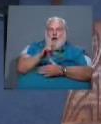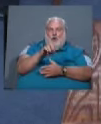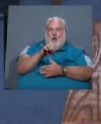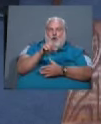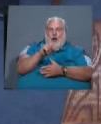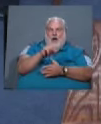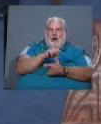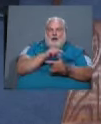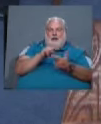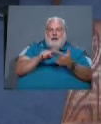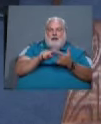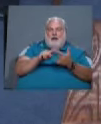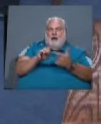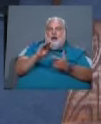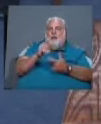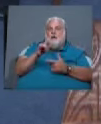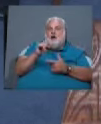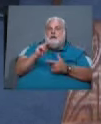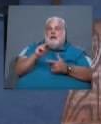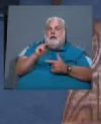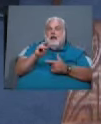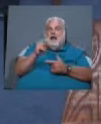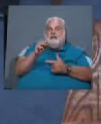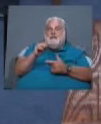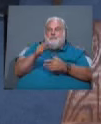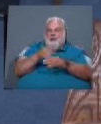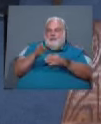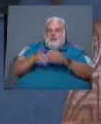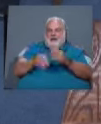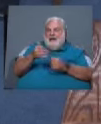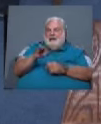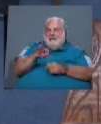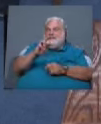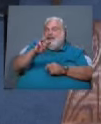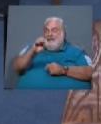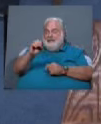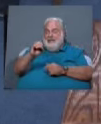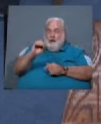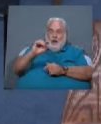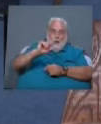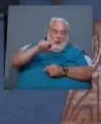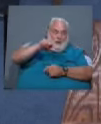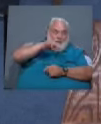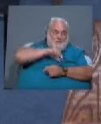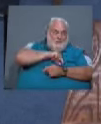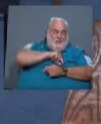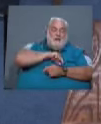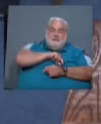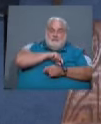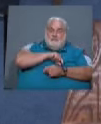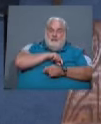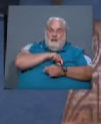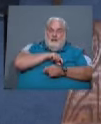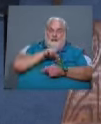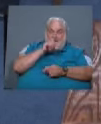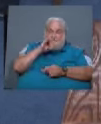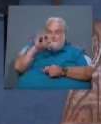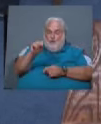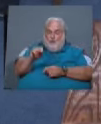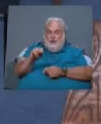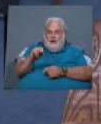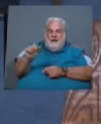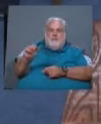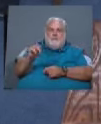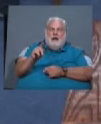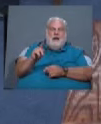Let's go out to the Barton Coliseum that was completed in 1960, which qualifies for historic preservation, okay? Let's come